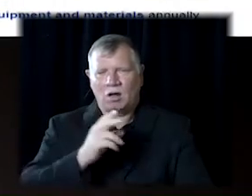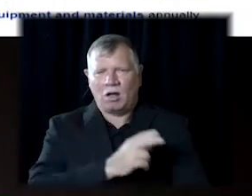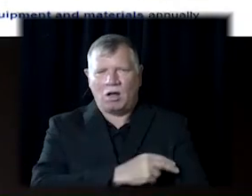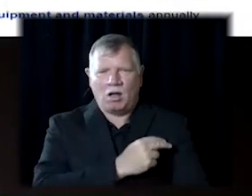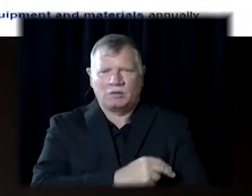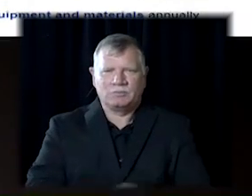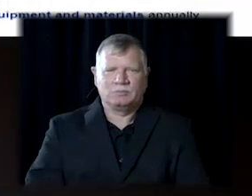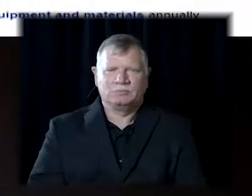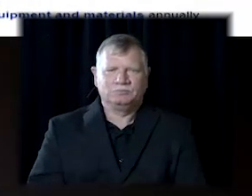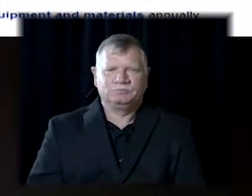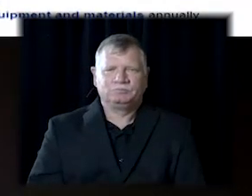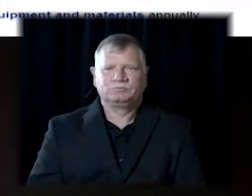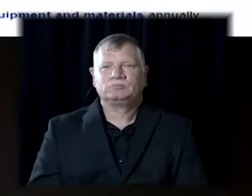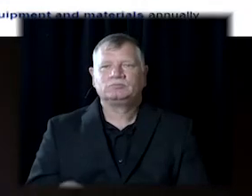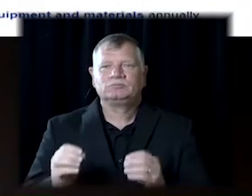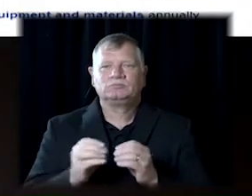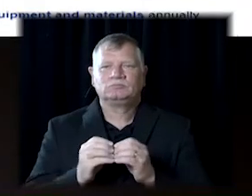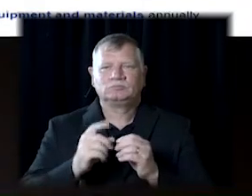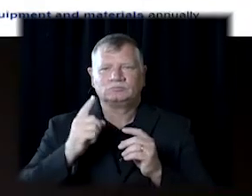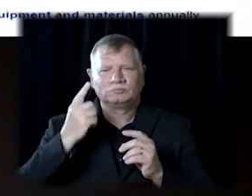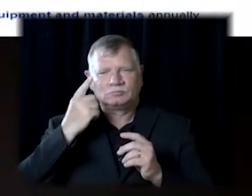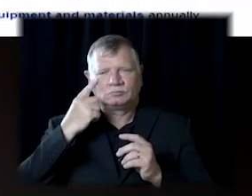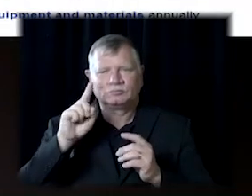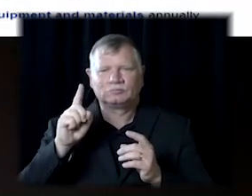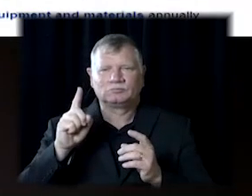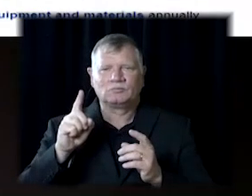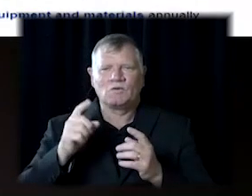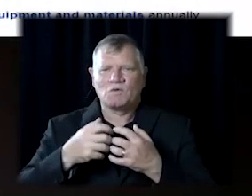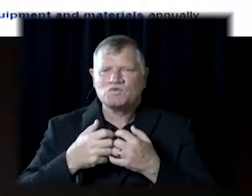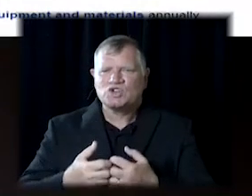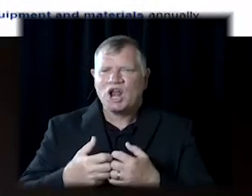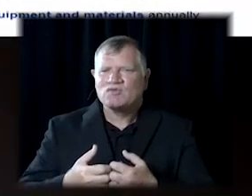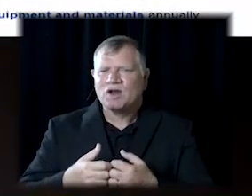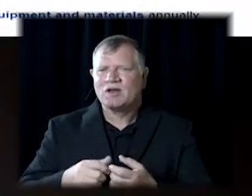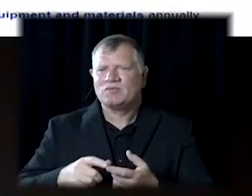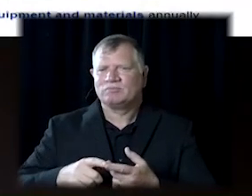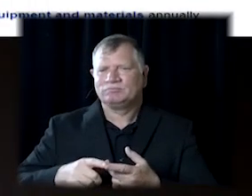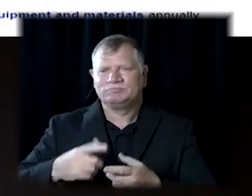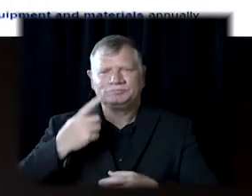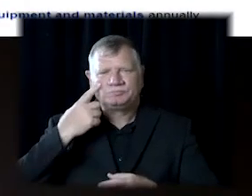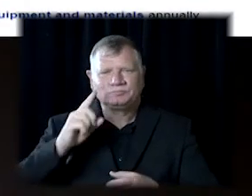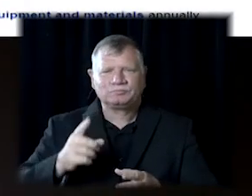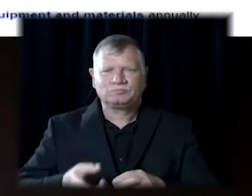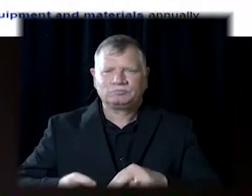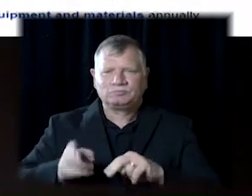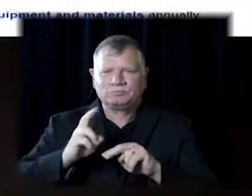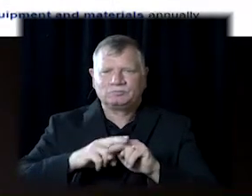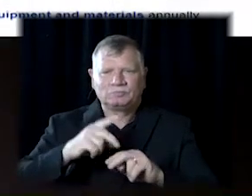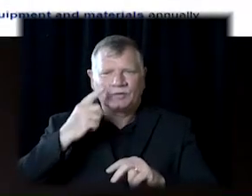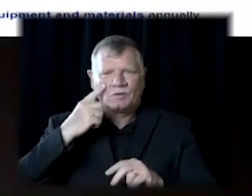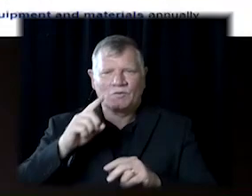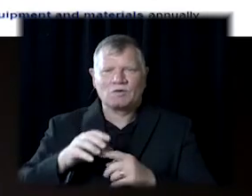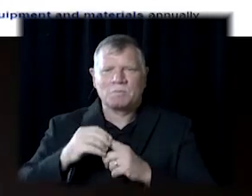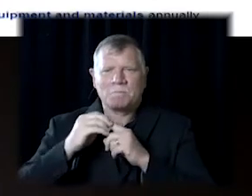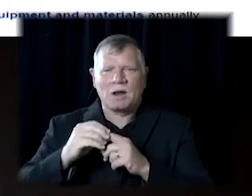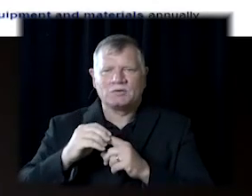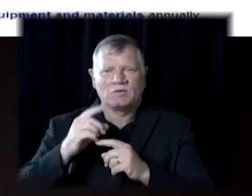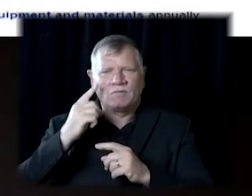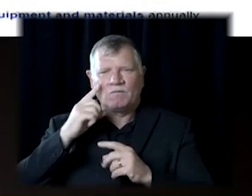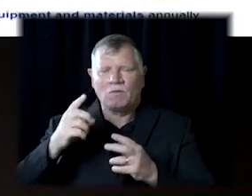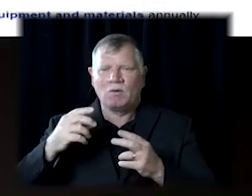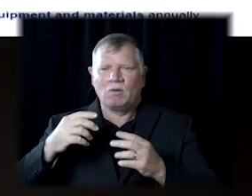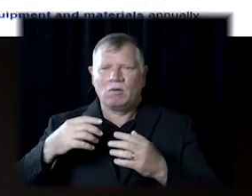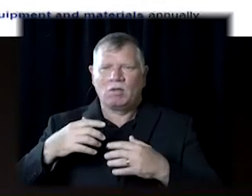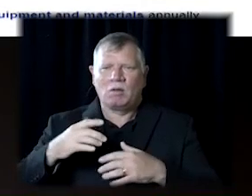allocates capital expenditures general fund generators and increases capital expenditures from the special revenue funds for medical